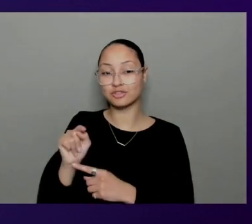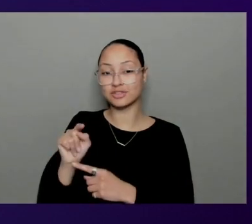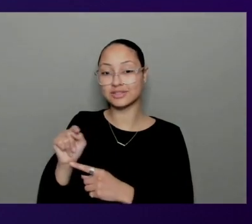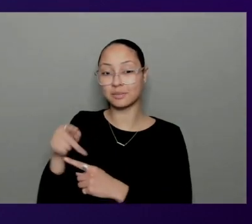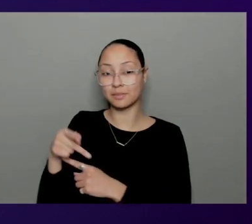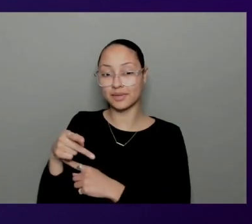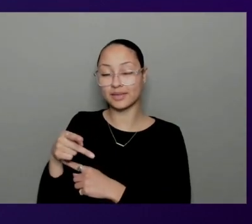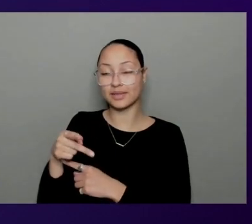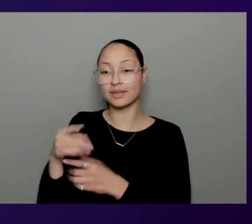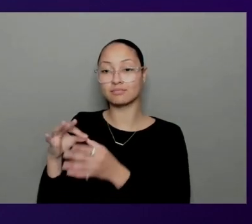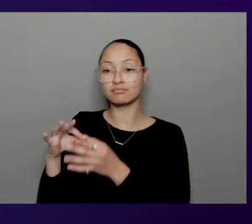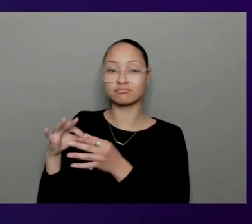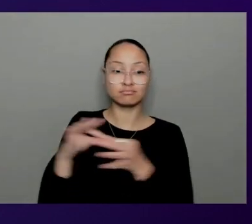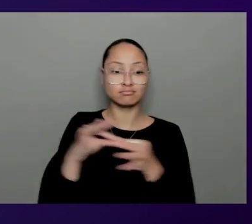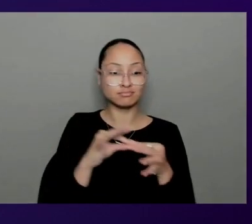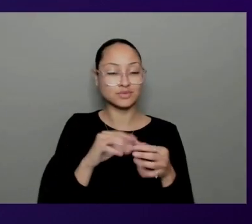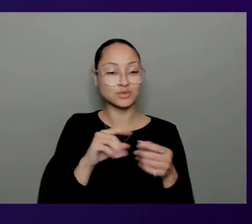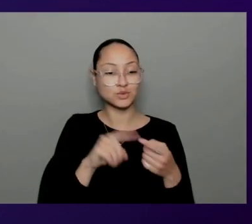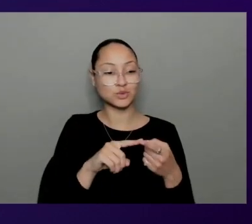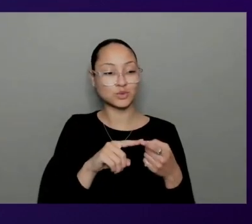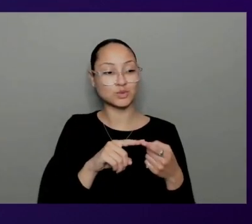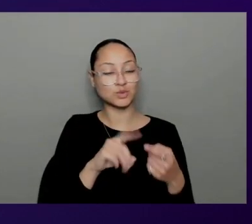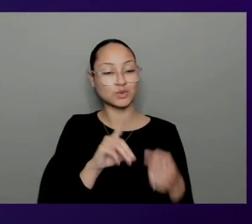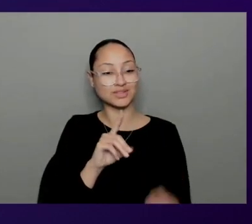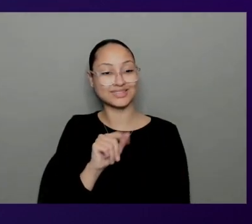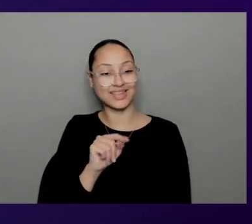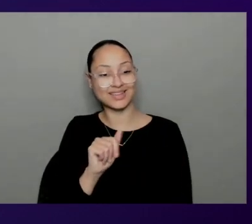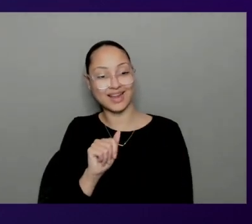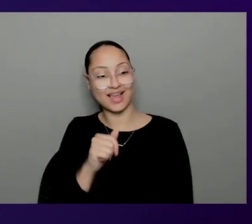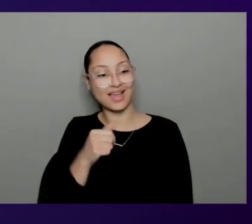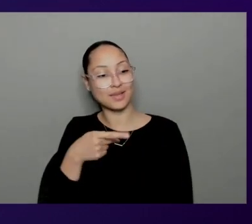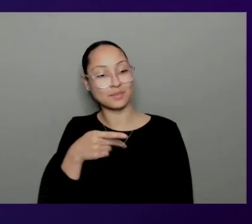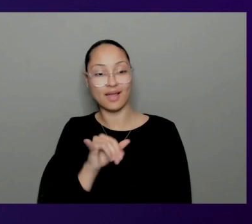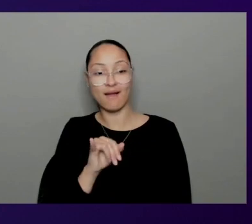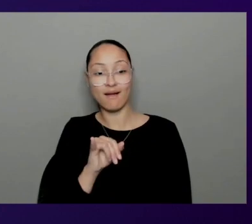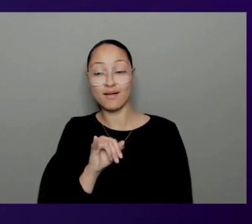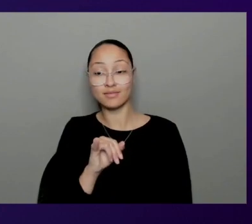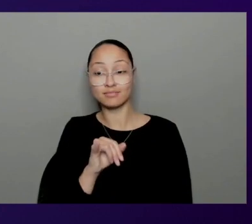MongoDB's data API to connect with it that way. Yeah, so now